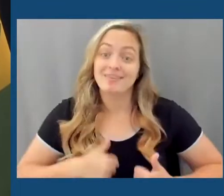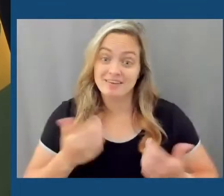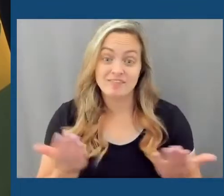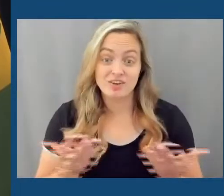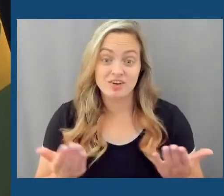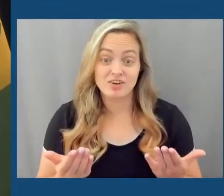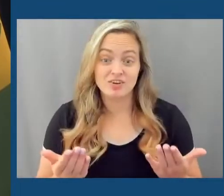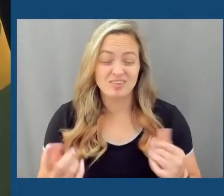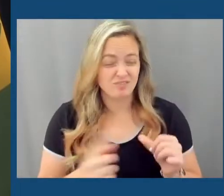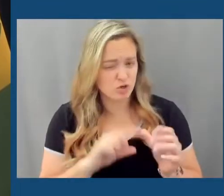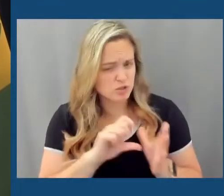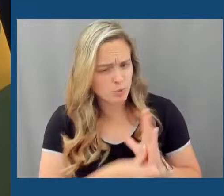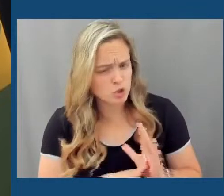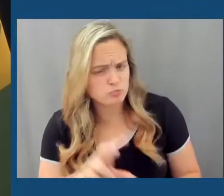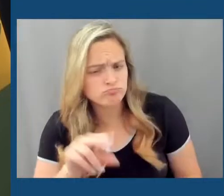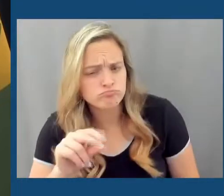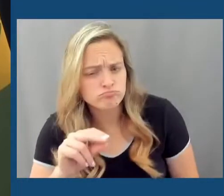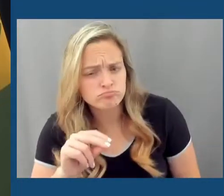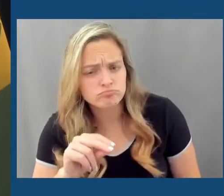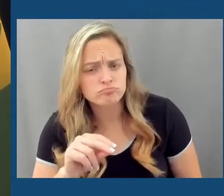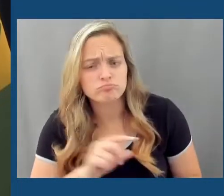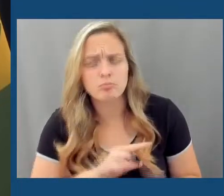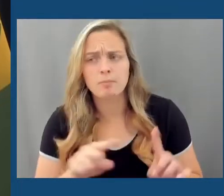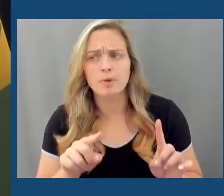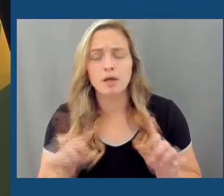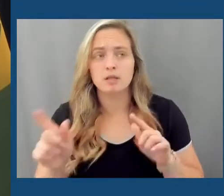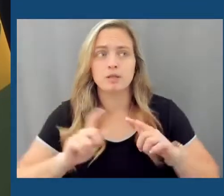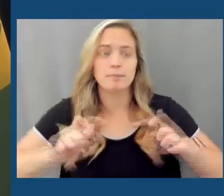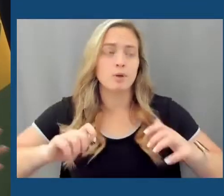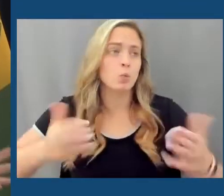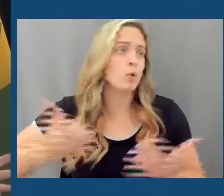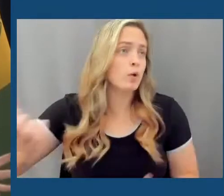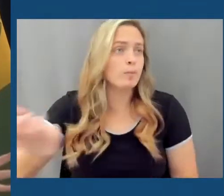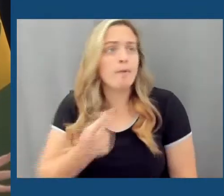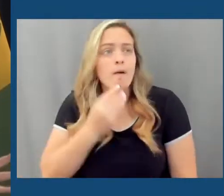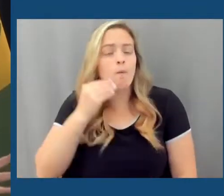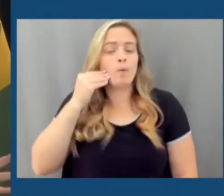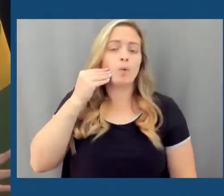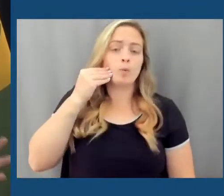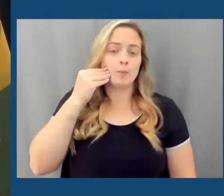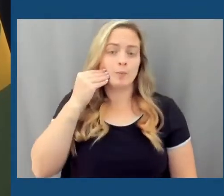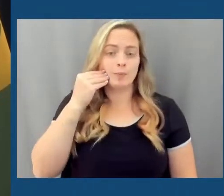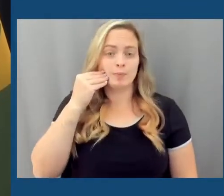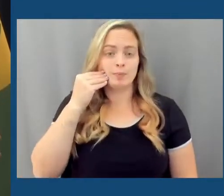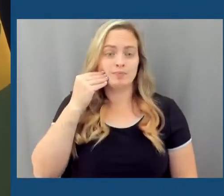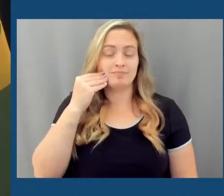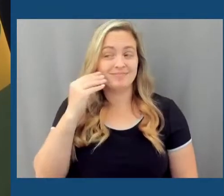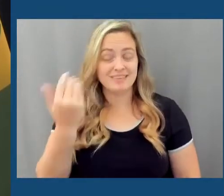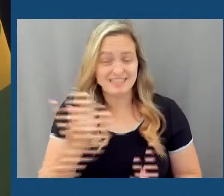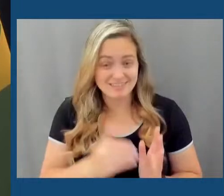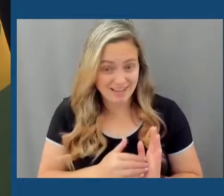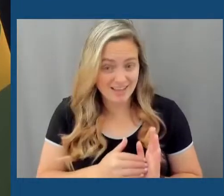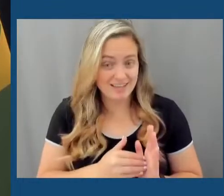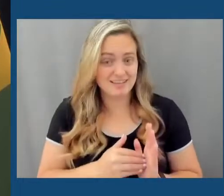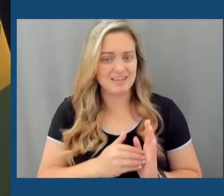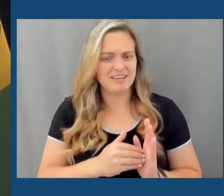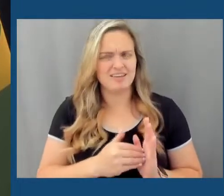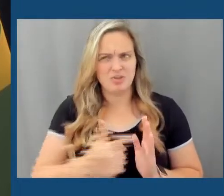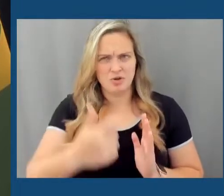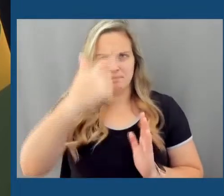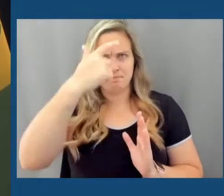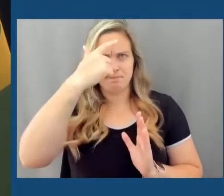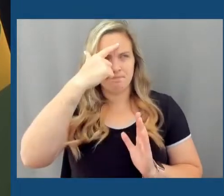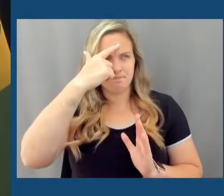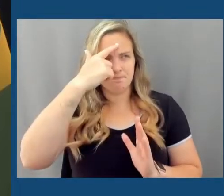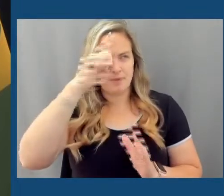first impression, it's the biggest welcome home mat they'll find. And again, it changes the psychology of a